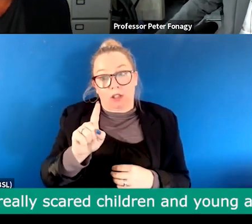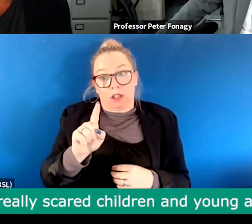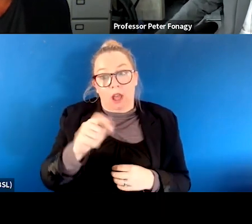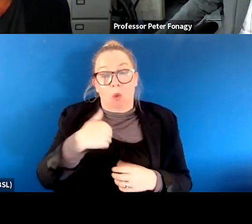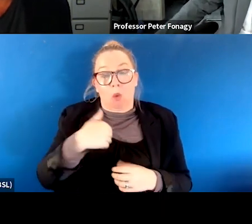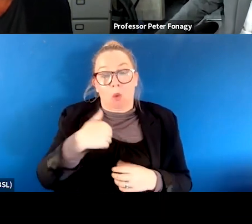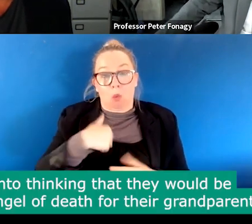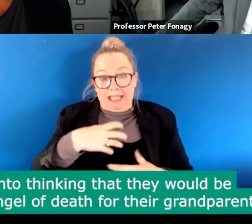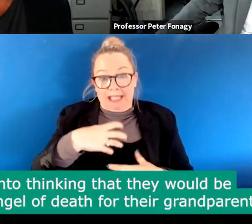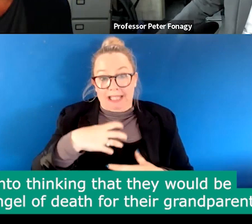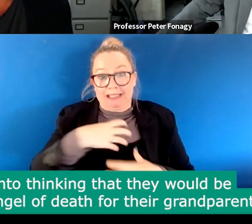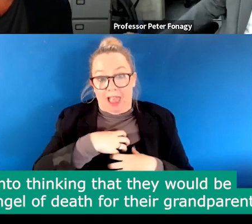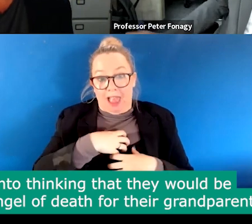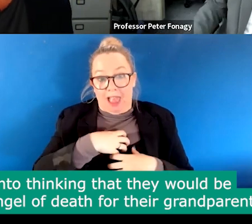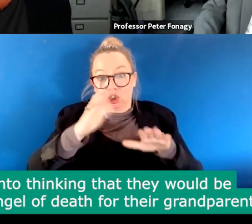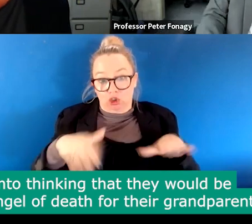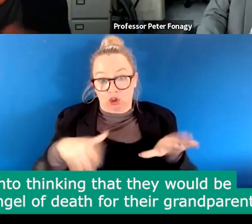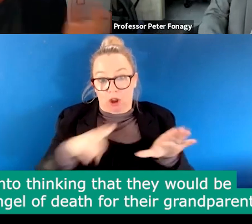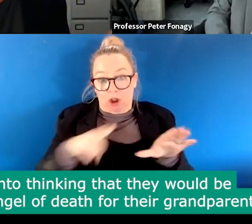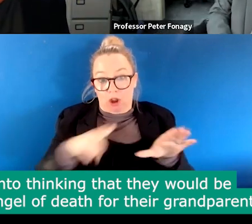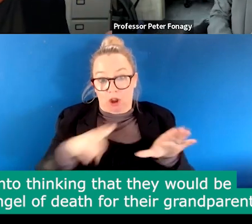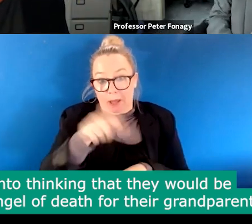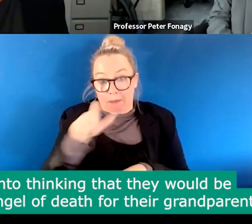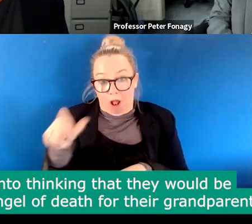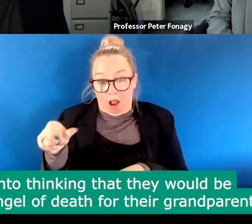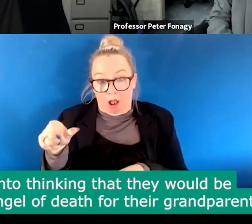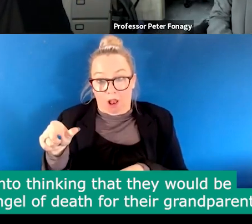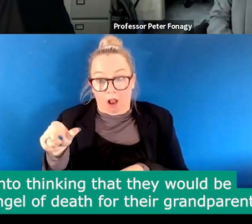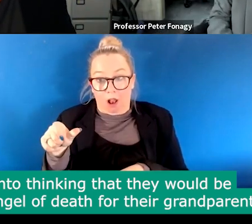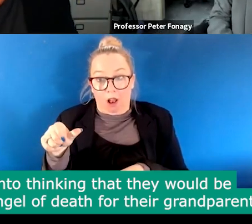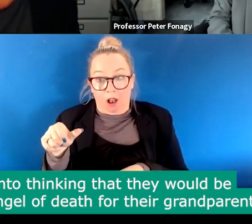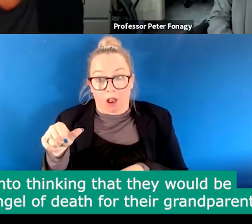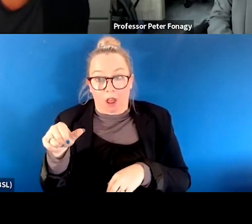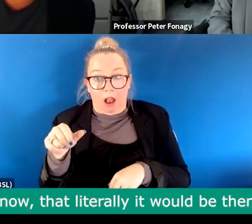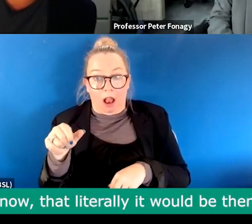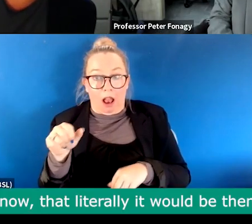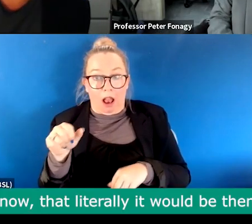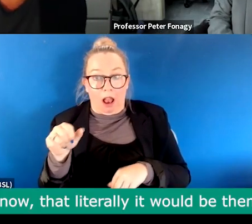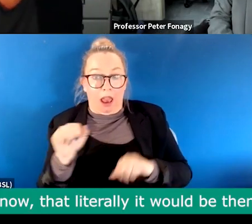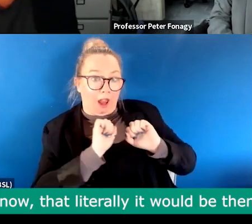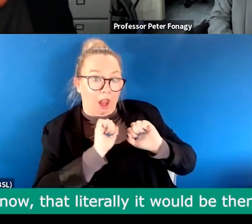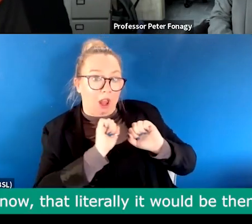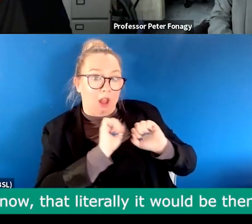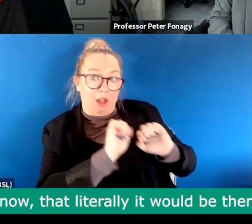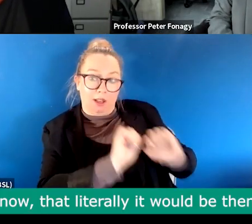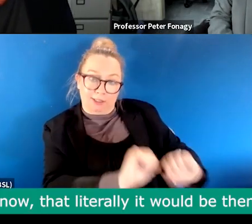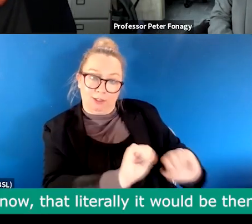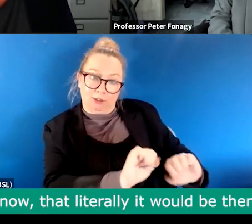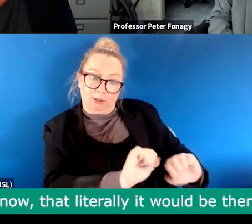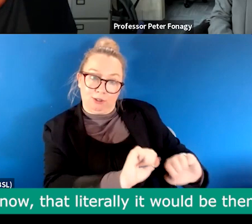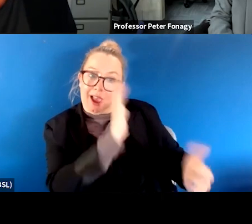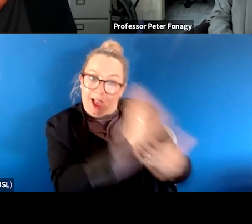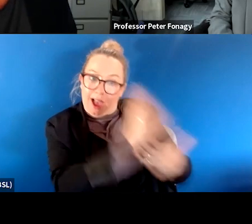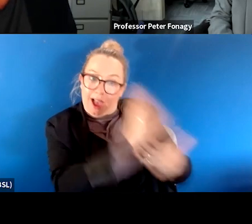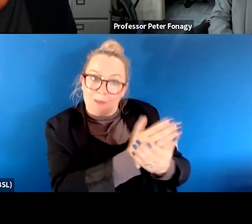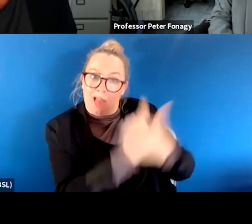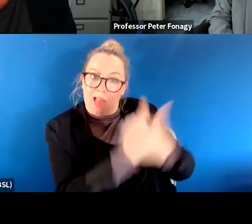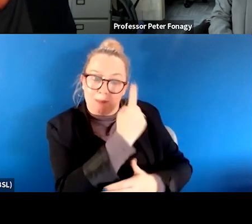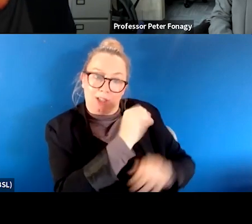young adults into thinking that they would be the angel of death for their grandparents. That literally it would be